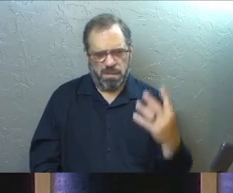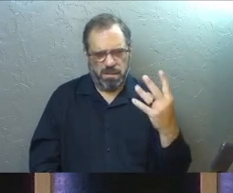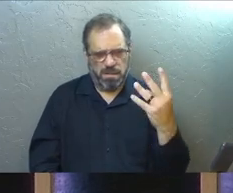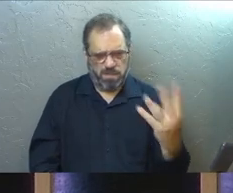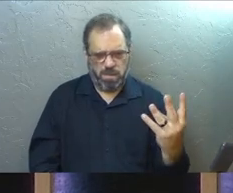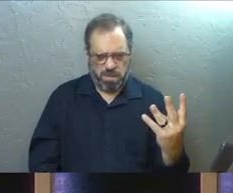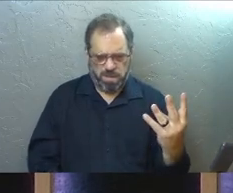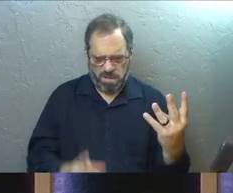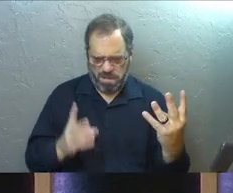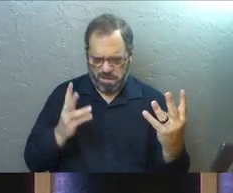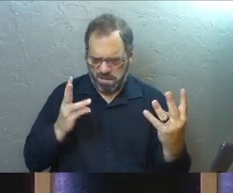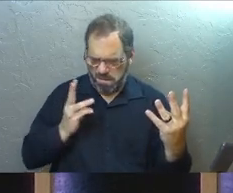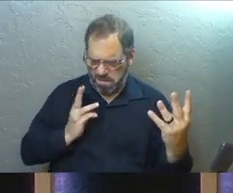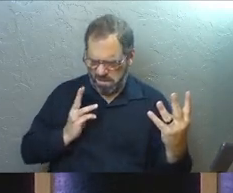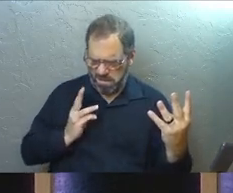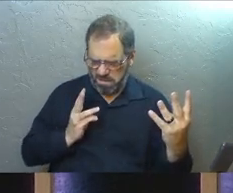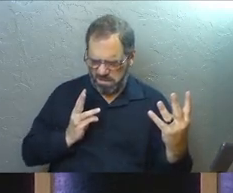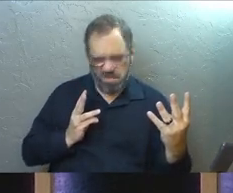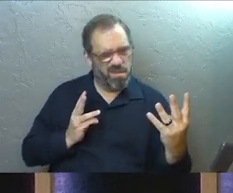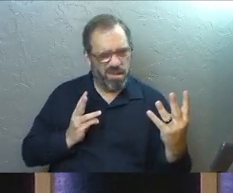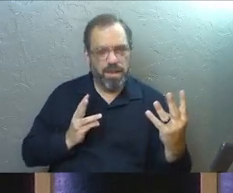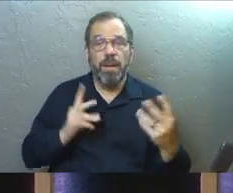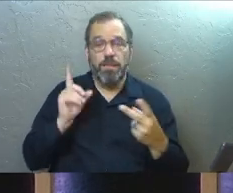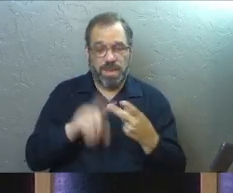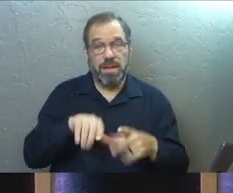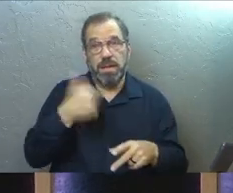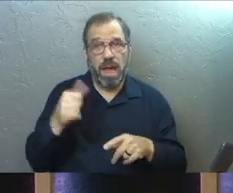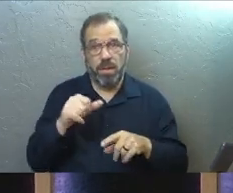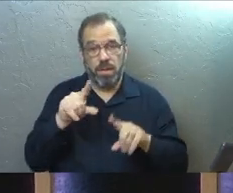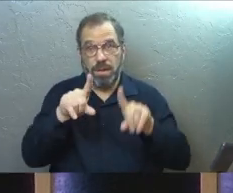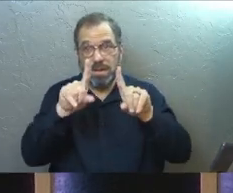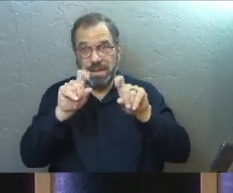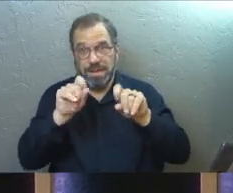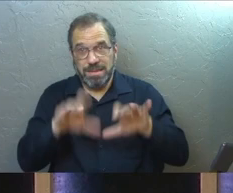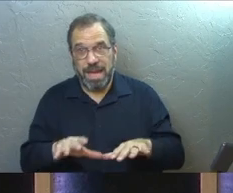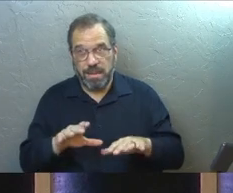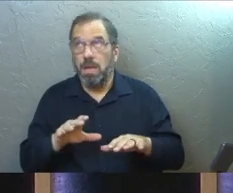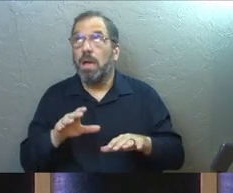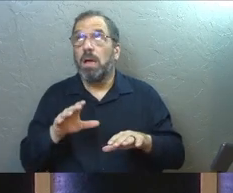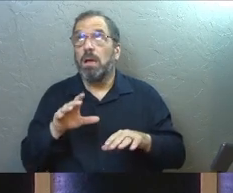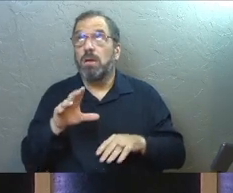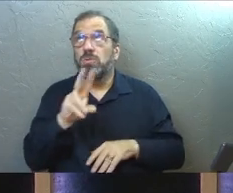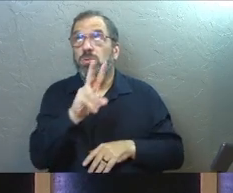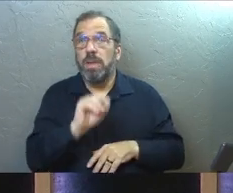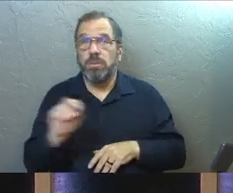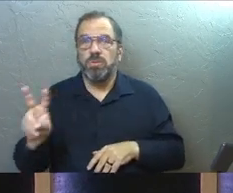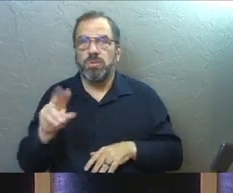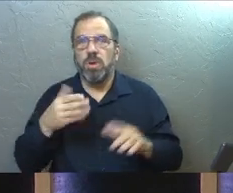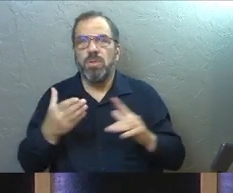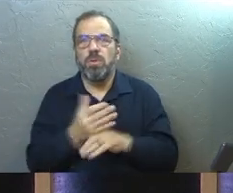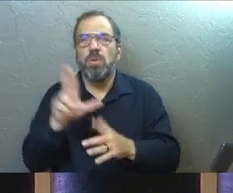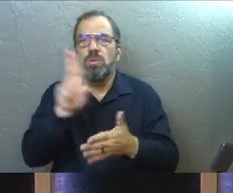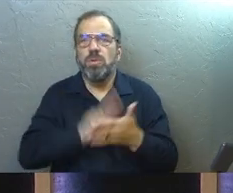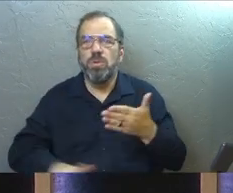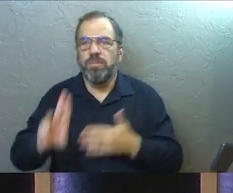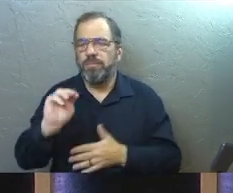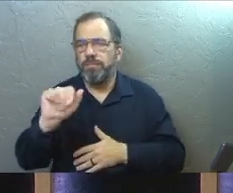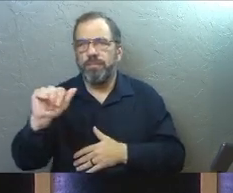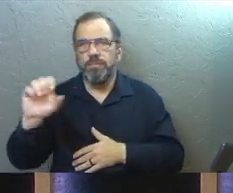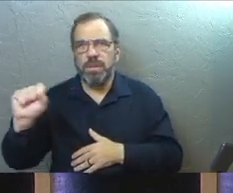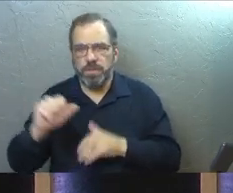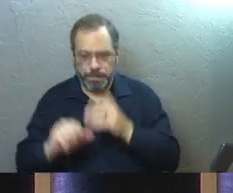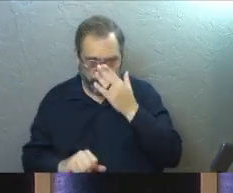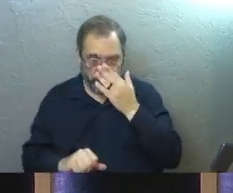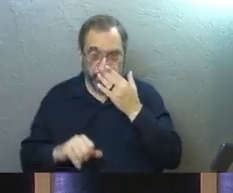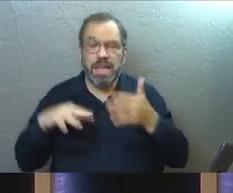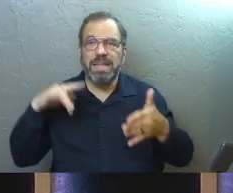it? It's very interesting. Then another study was done. This is a 2002 study conducted by the University of Massachusetts,